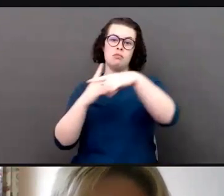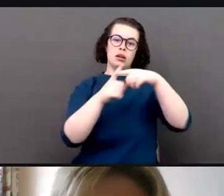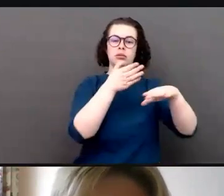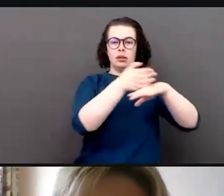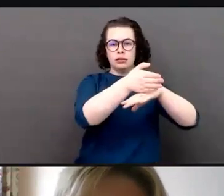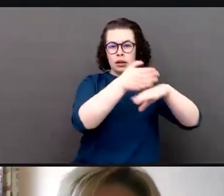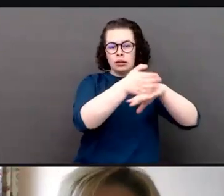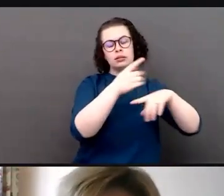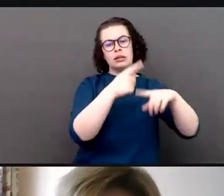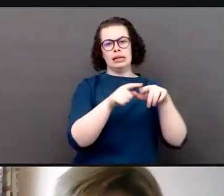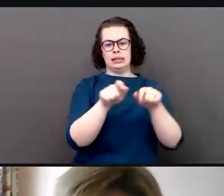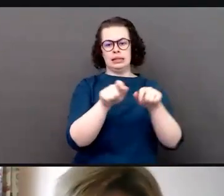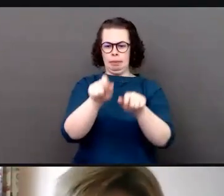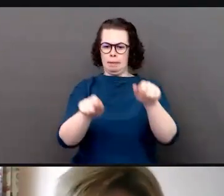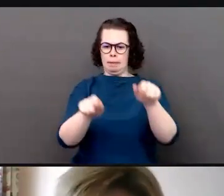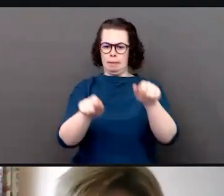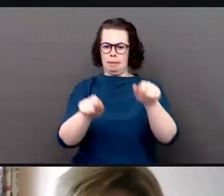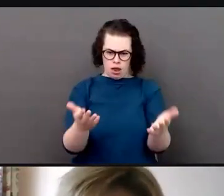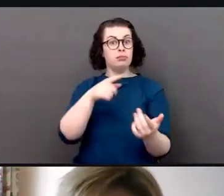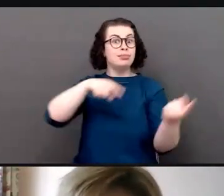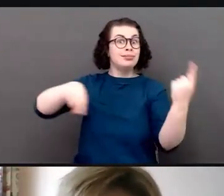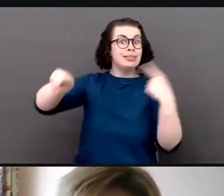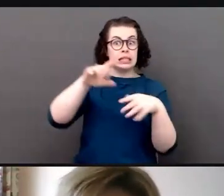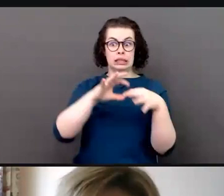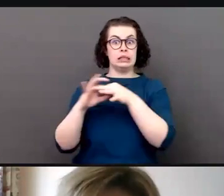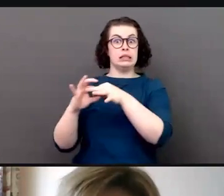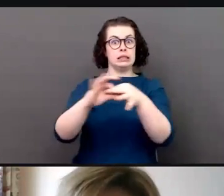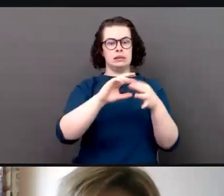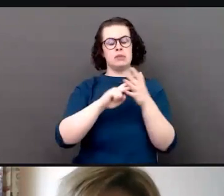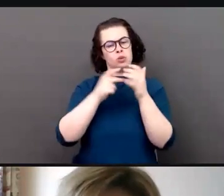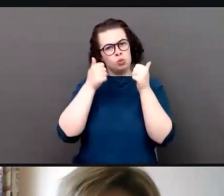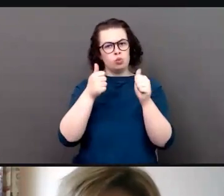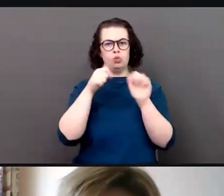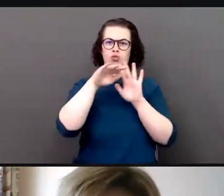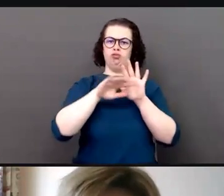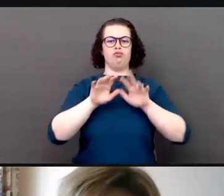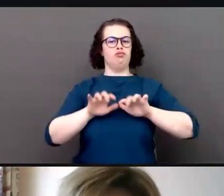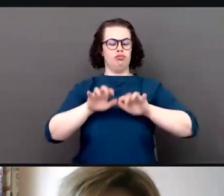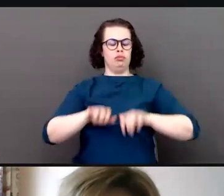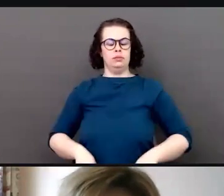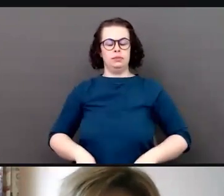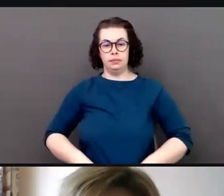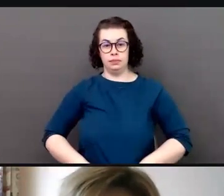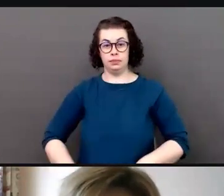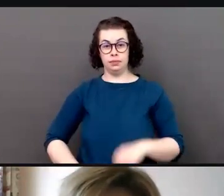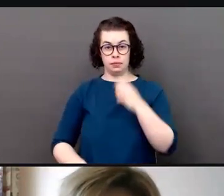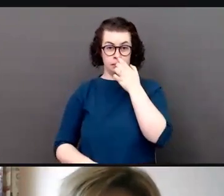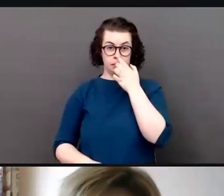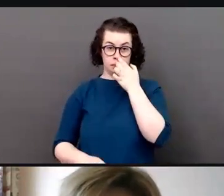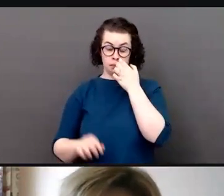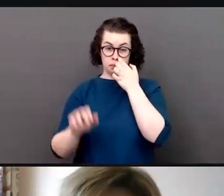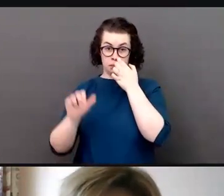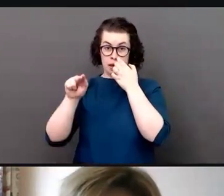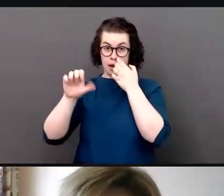and is responsible for horizontal and strategic policy issues. Prior to working for ANEC, Ms. Giovannini worked at